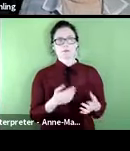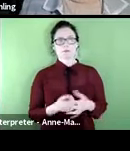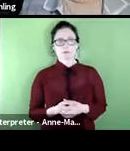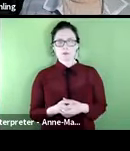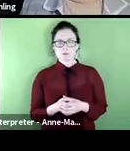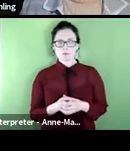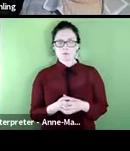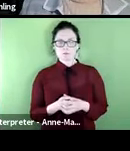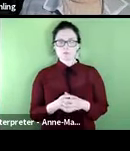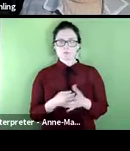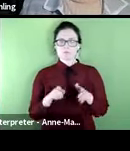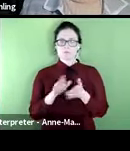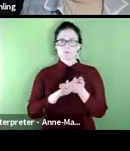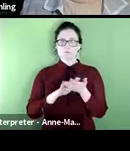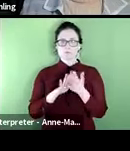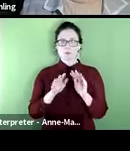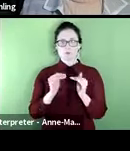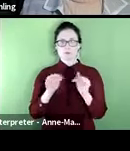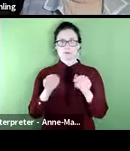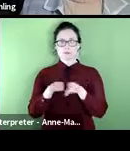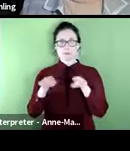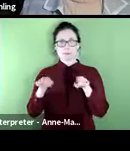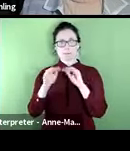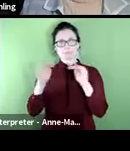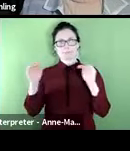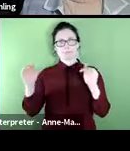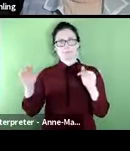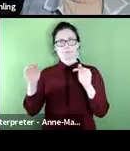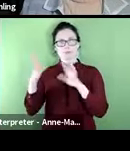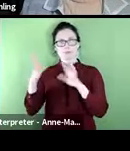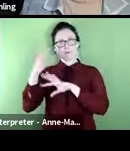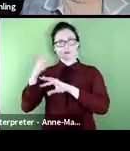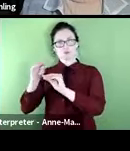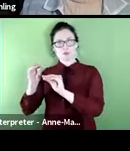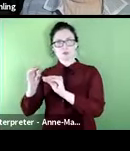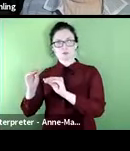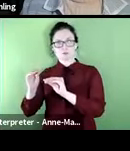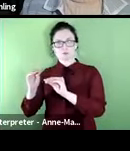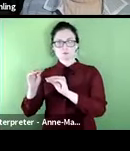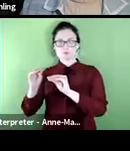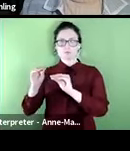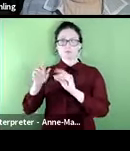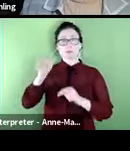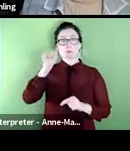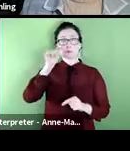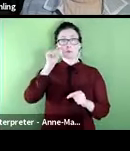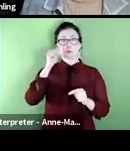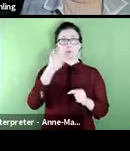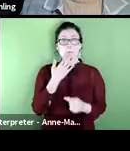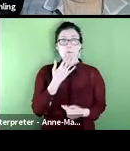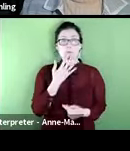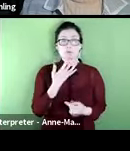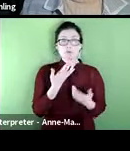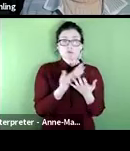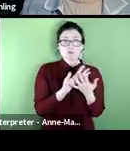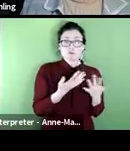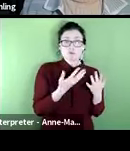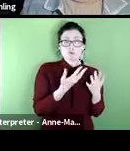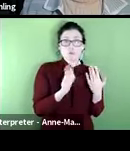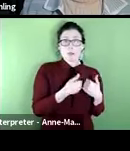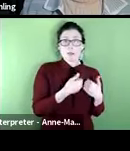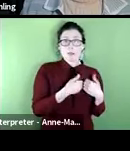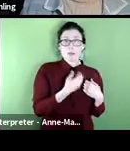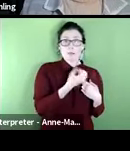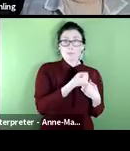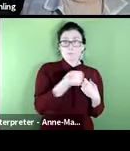same income quintile, knowing the quintile of wealth is extremely